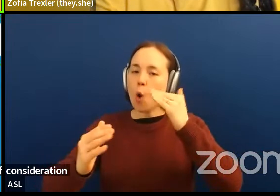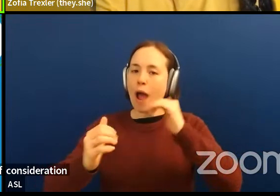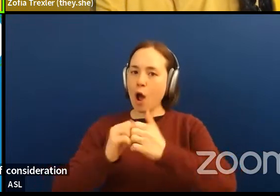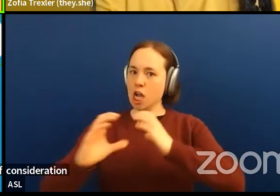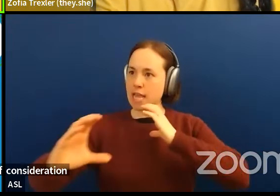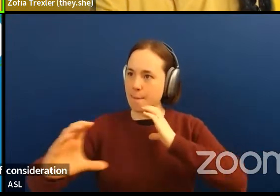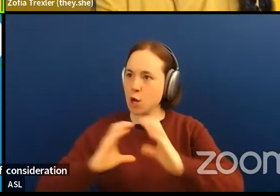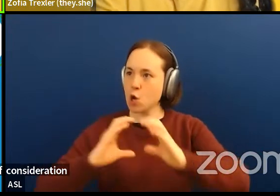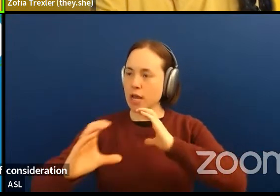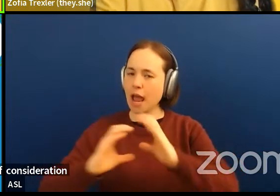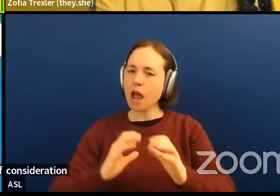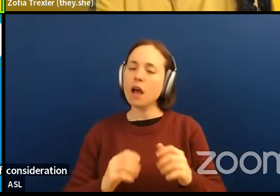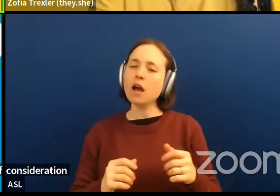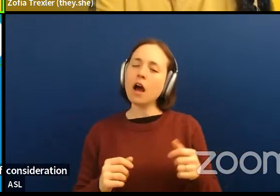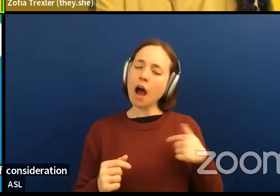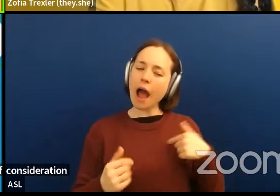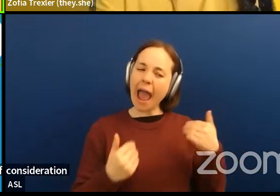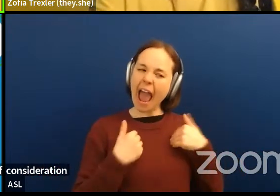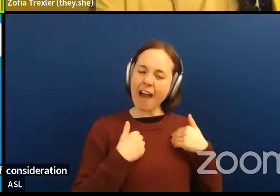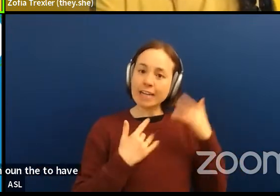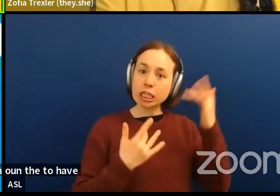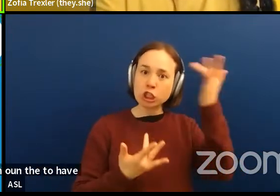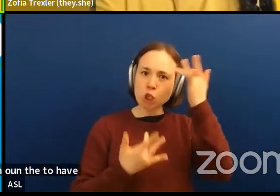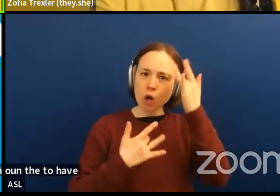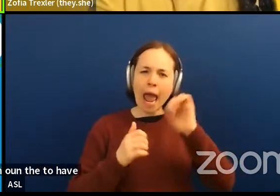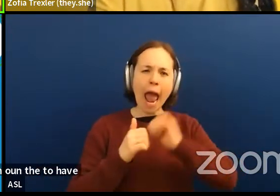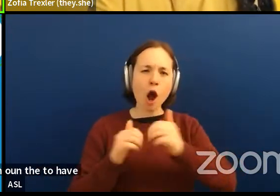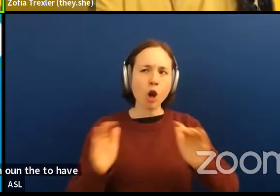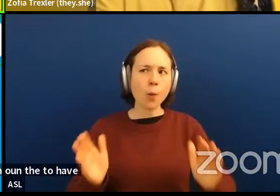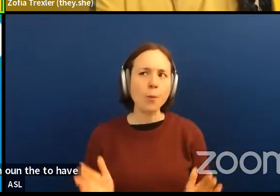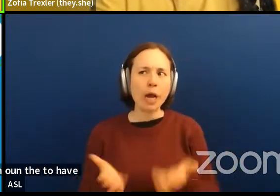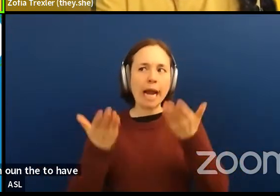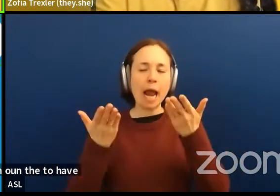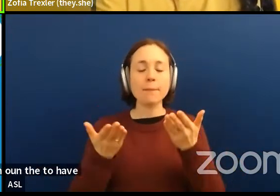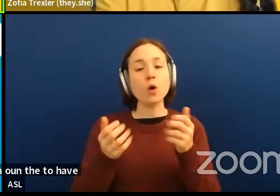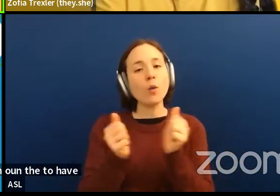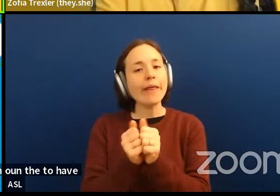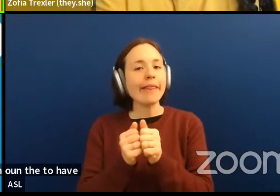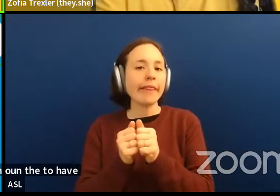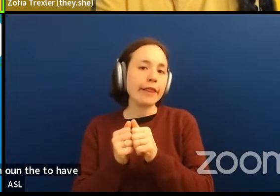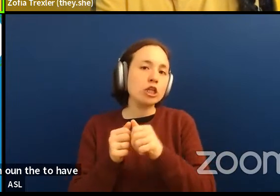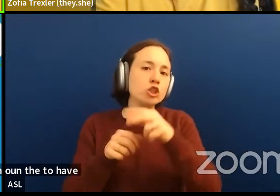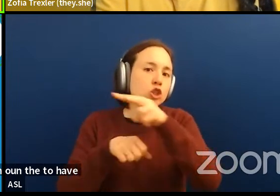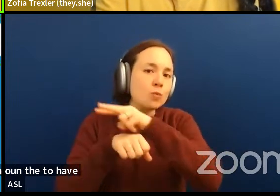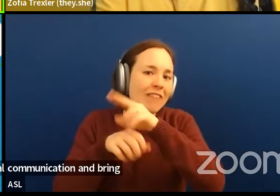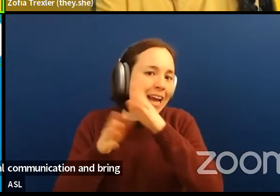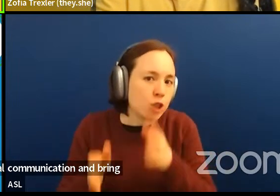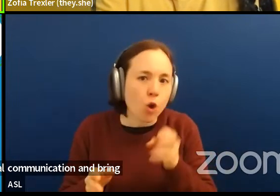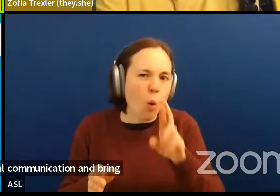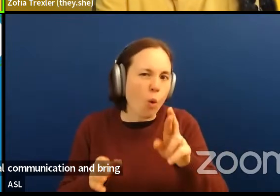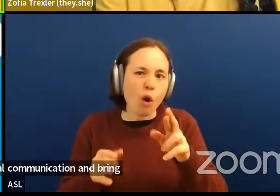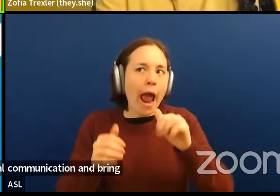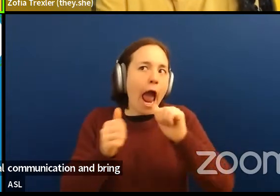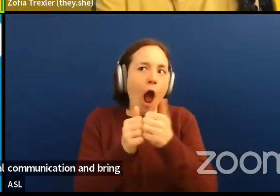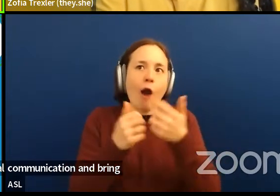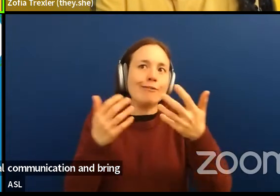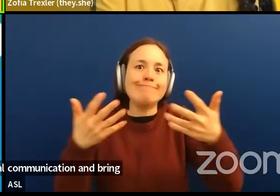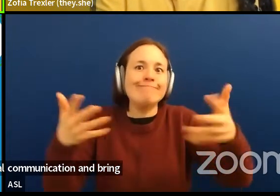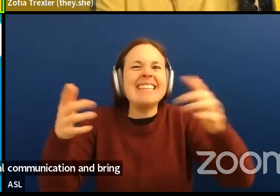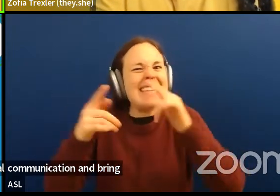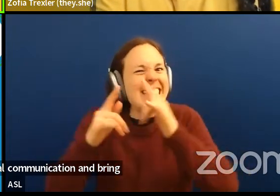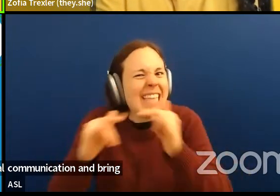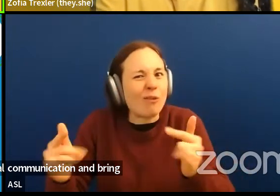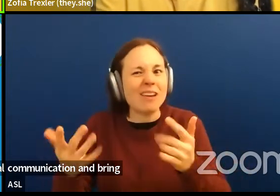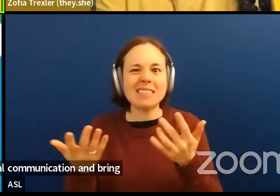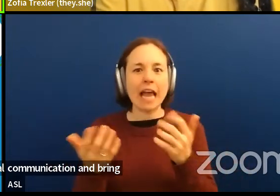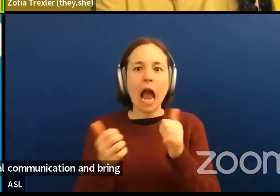your individual concerns upon your direct supervisor, etc. How to be